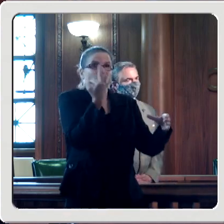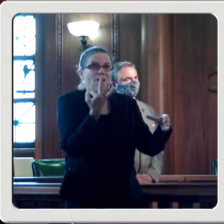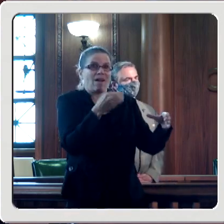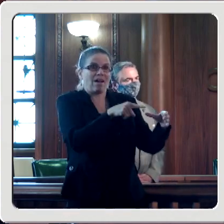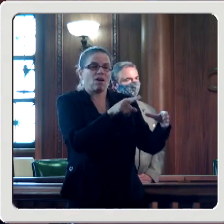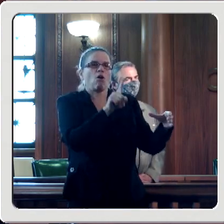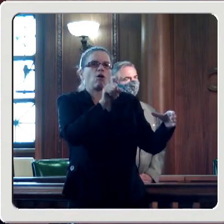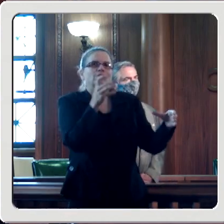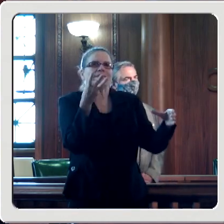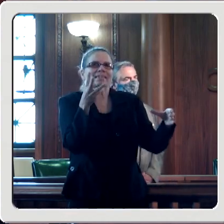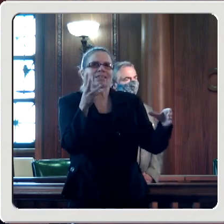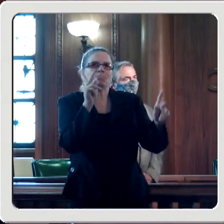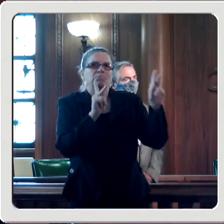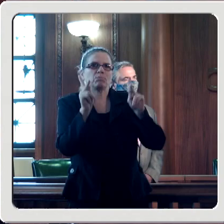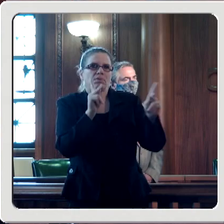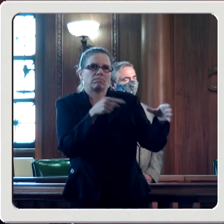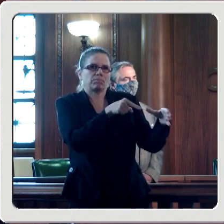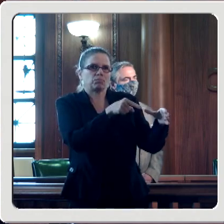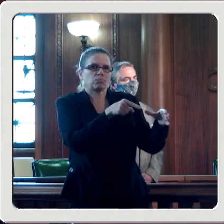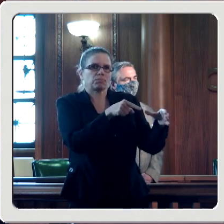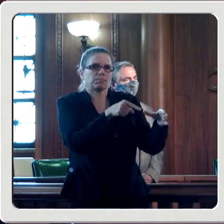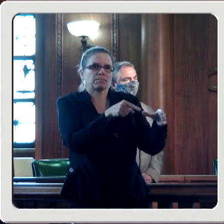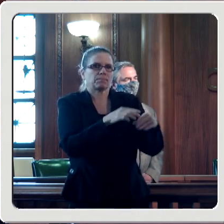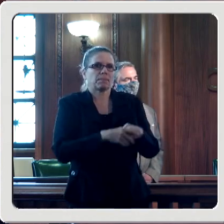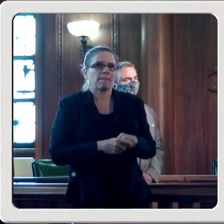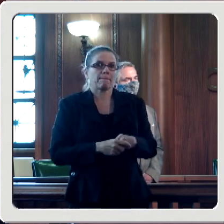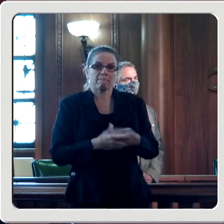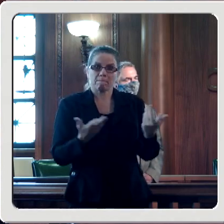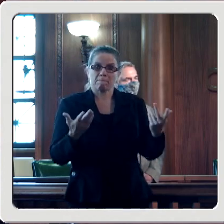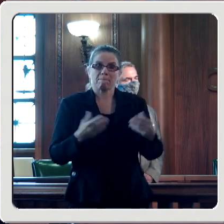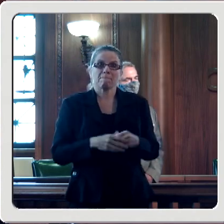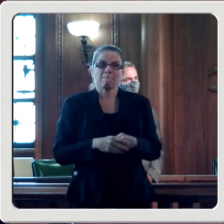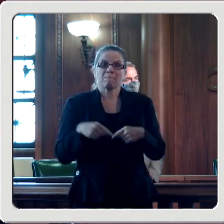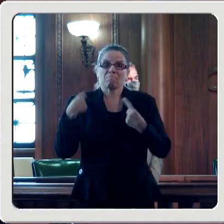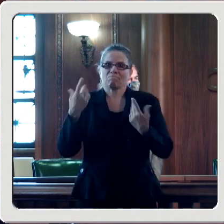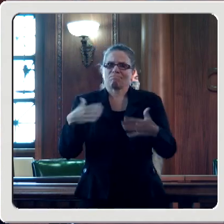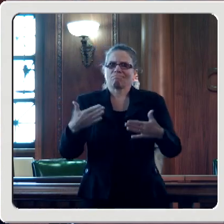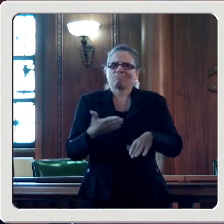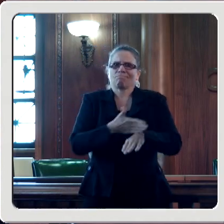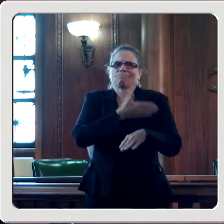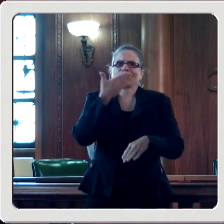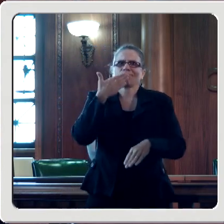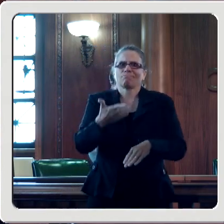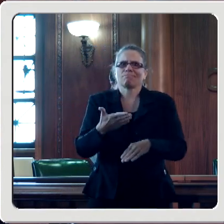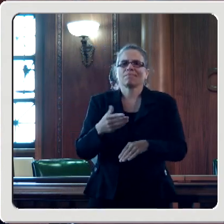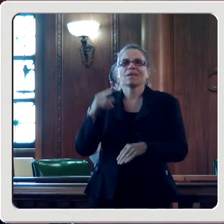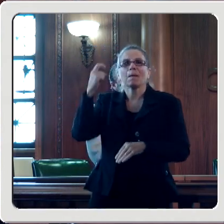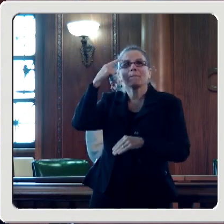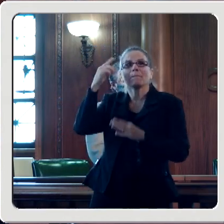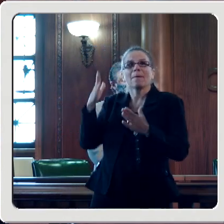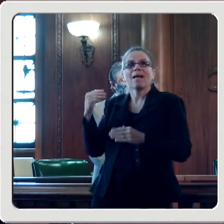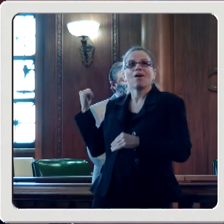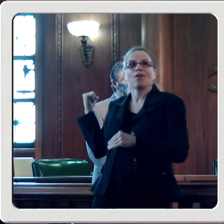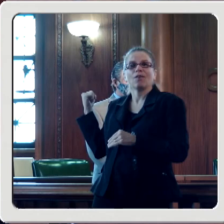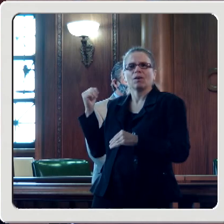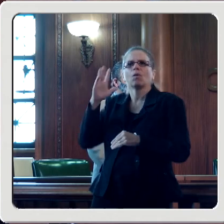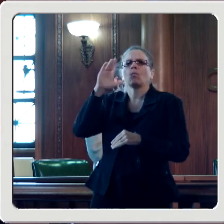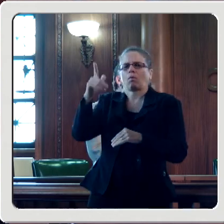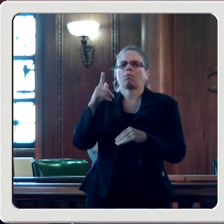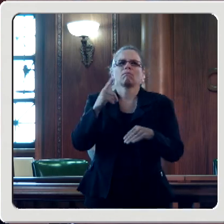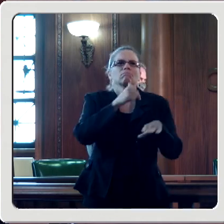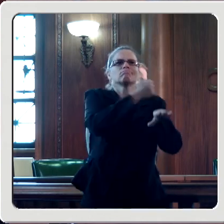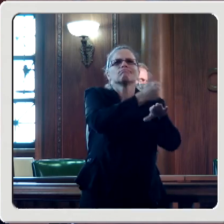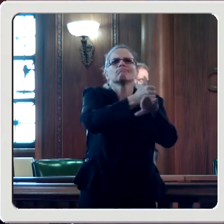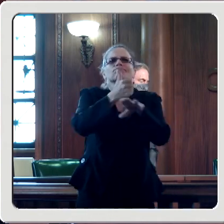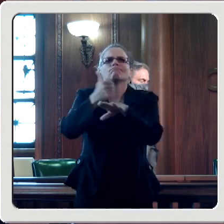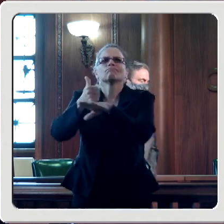116 individuals. The mayor has indicated that we will set up additional testing sites this